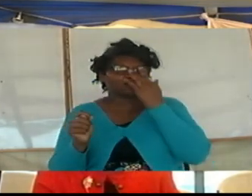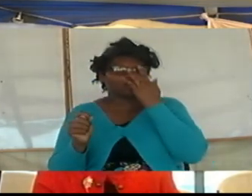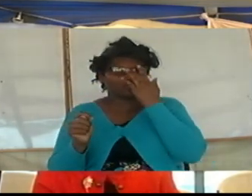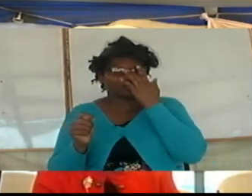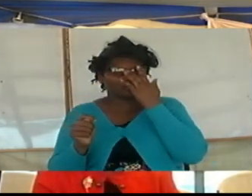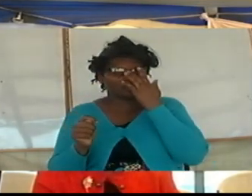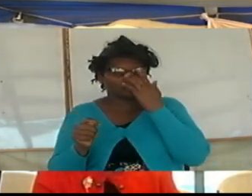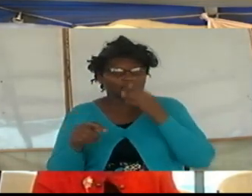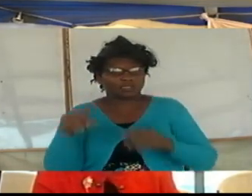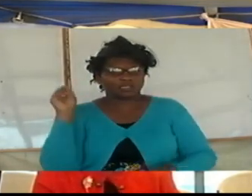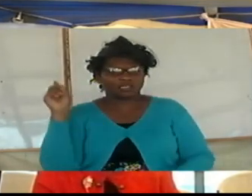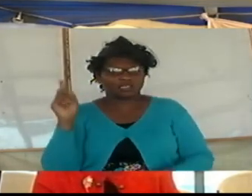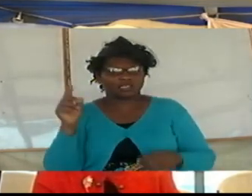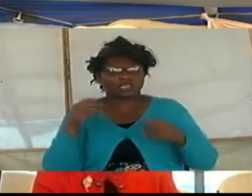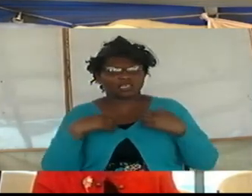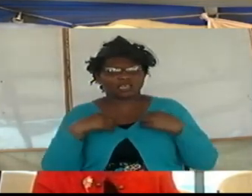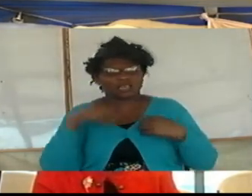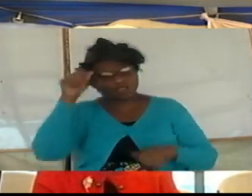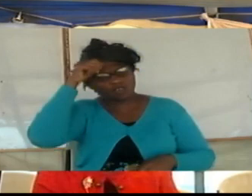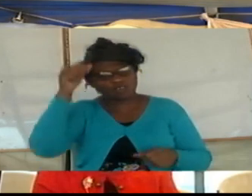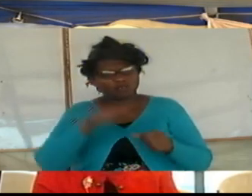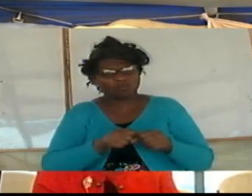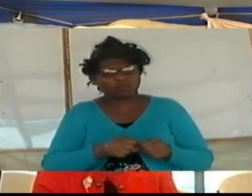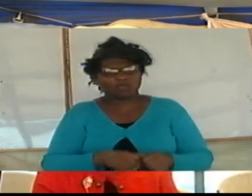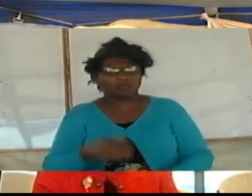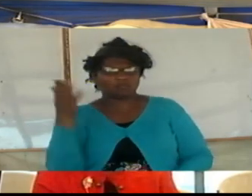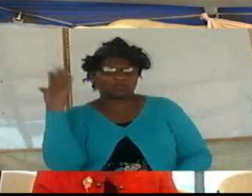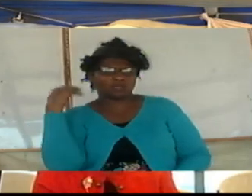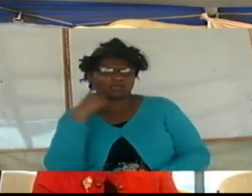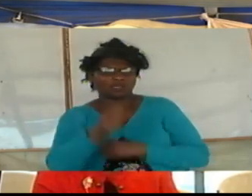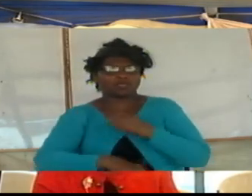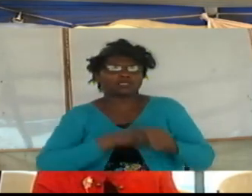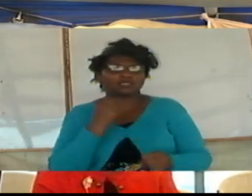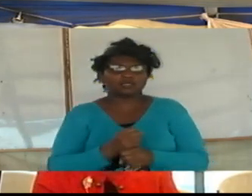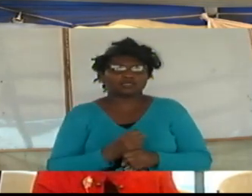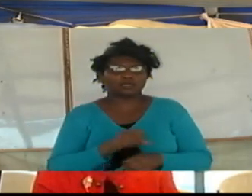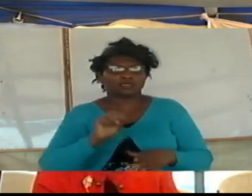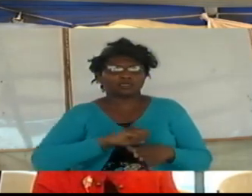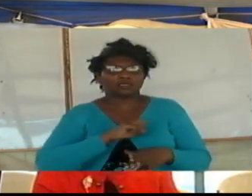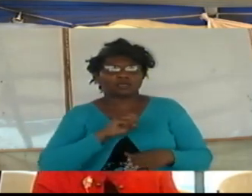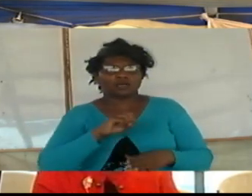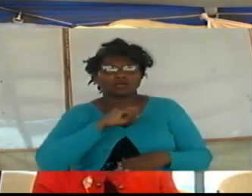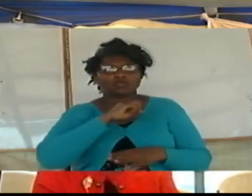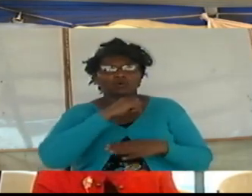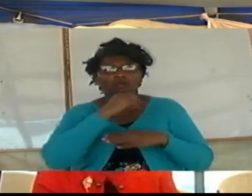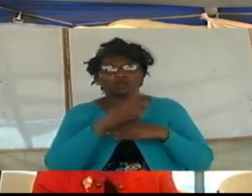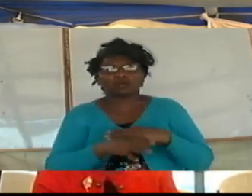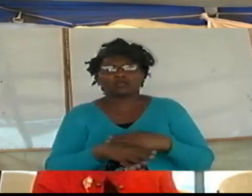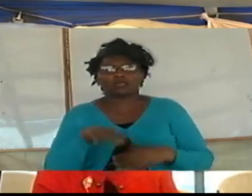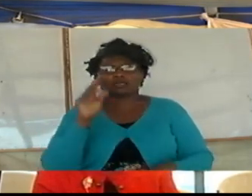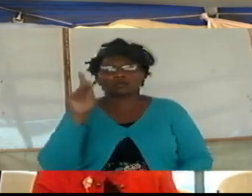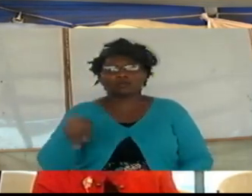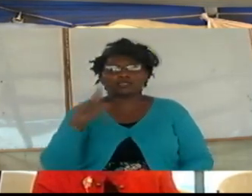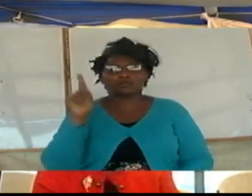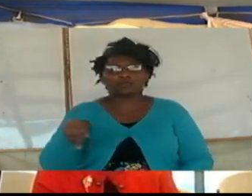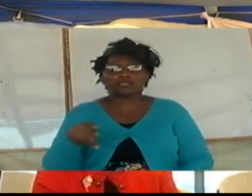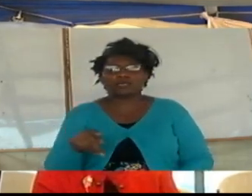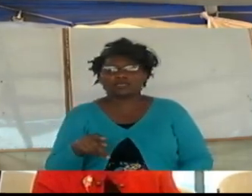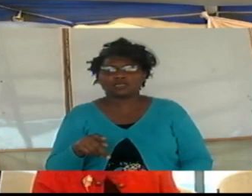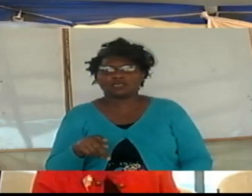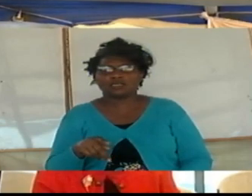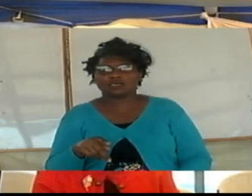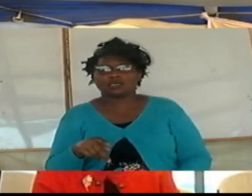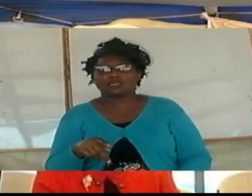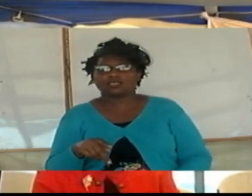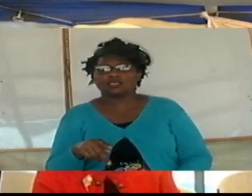I can remember like last year, October, on my way to a EP launch that kept